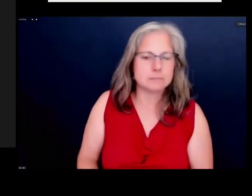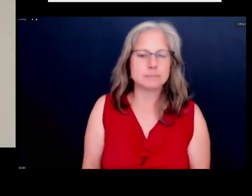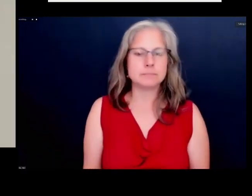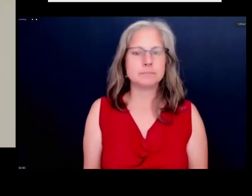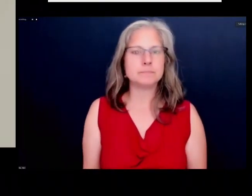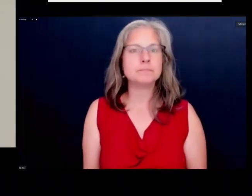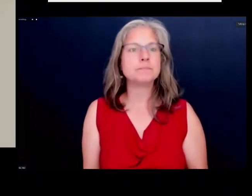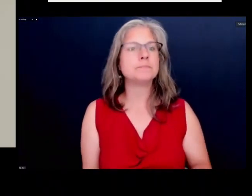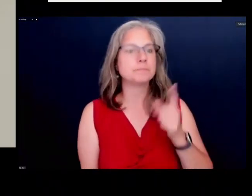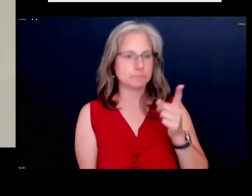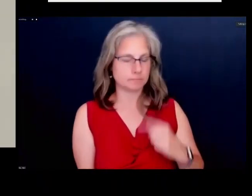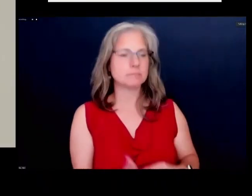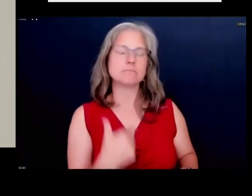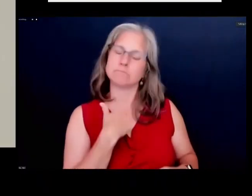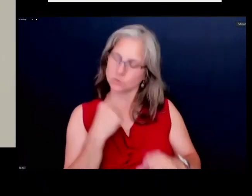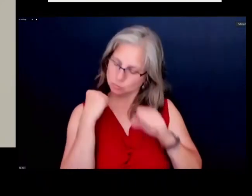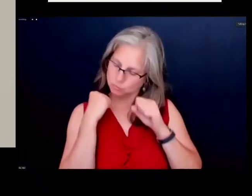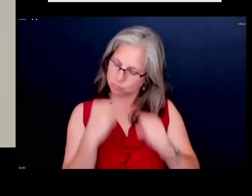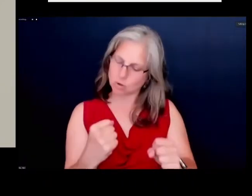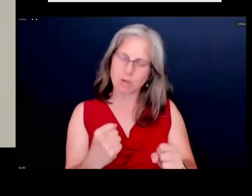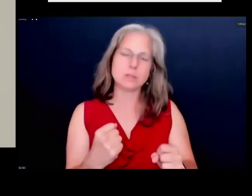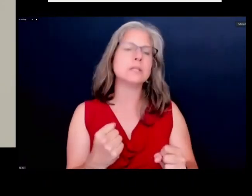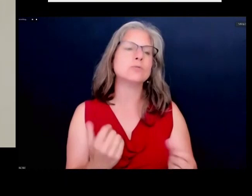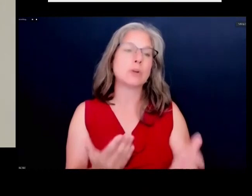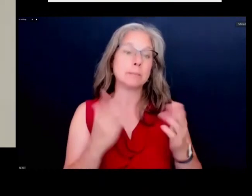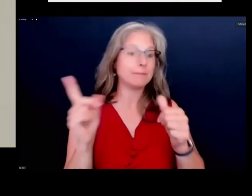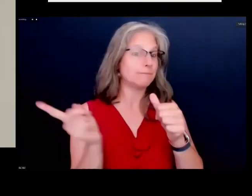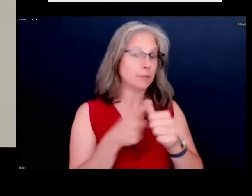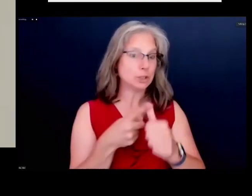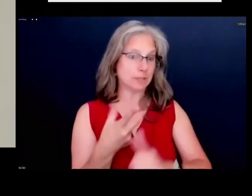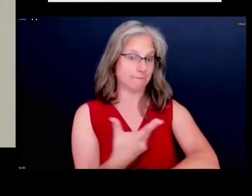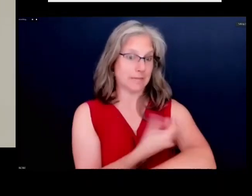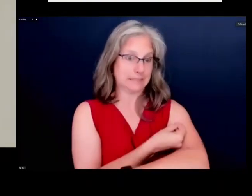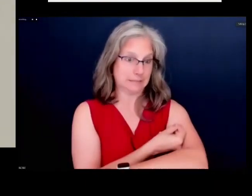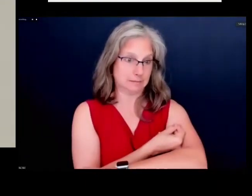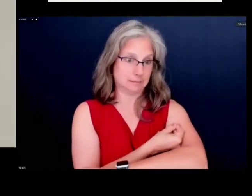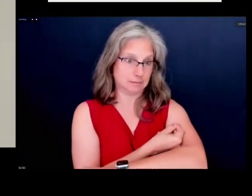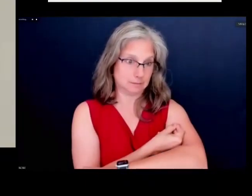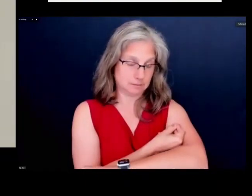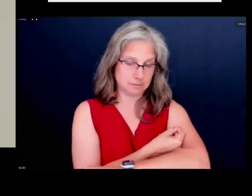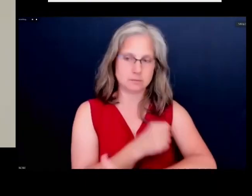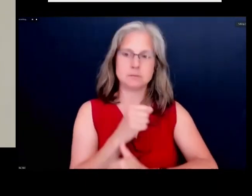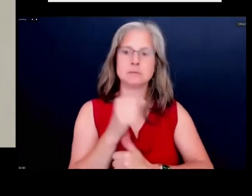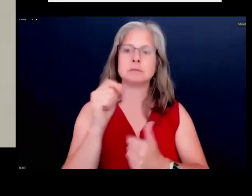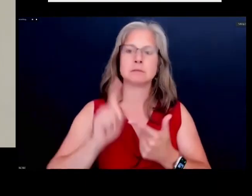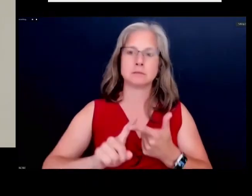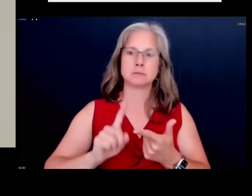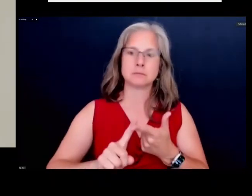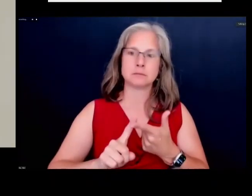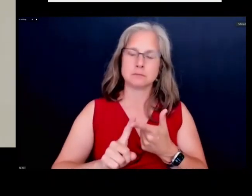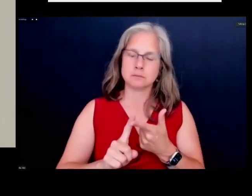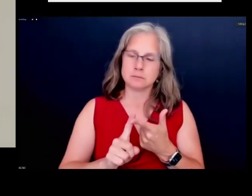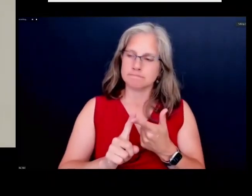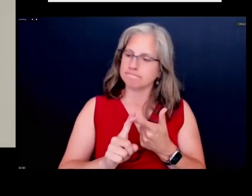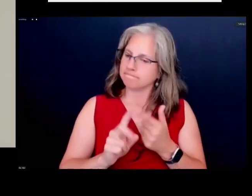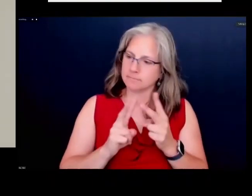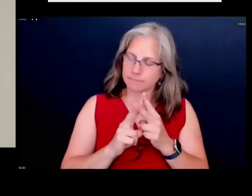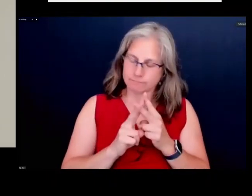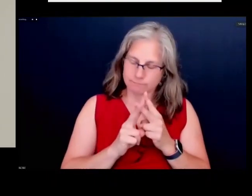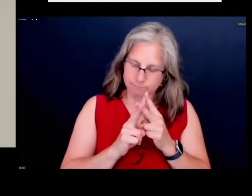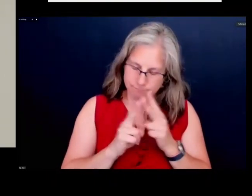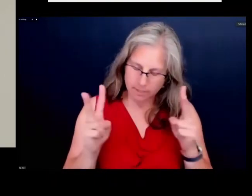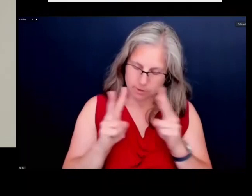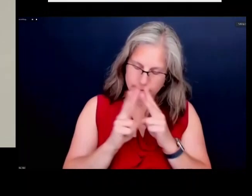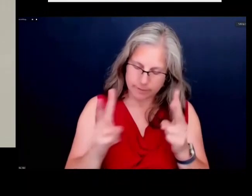them? I would strongly recommend to get the vaccine, and I would strongly recommend to be